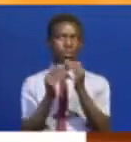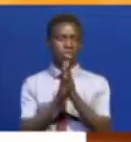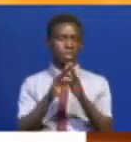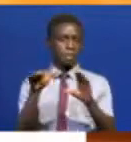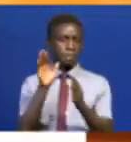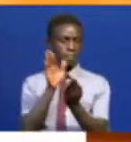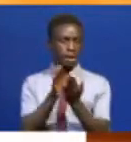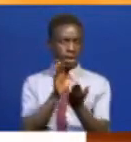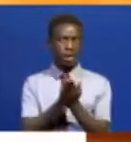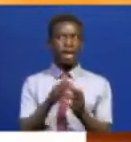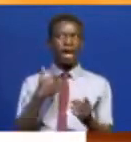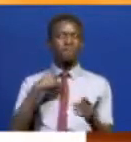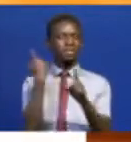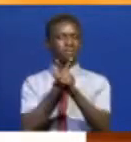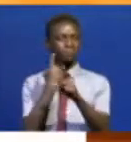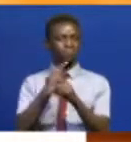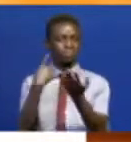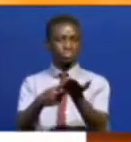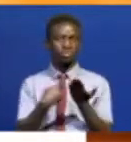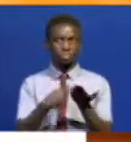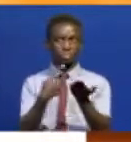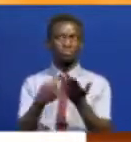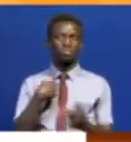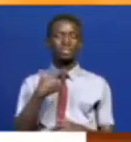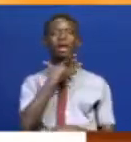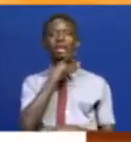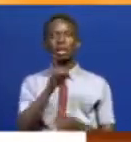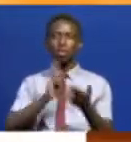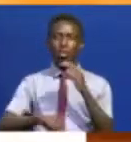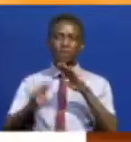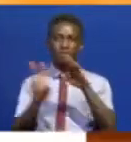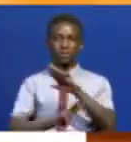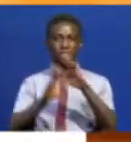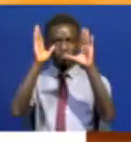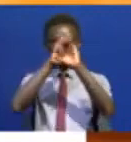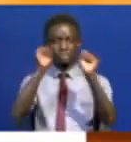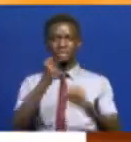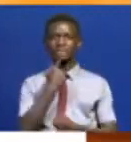had various discussions. I like, again, what the Vice President said.